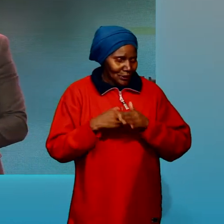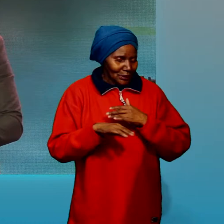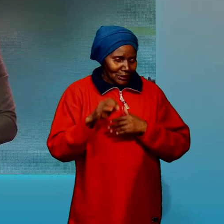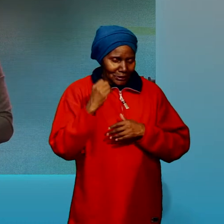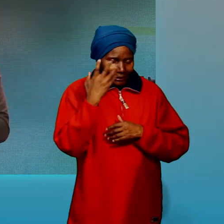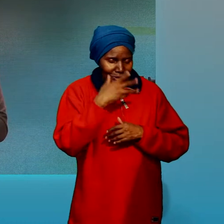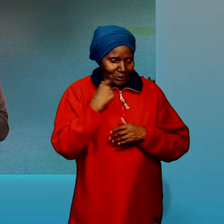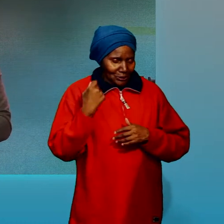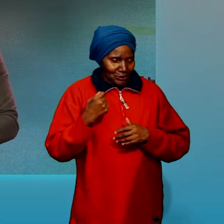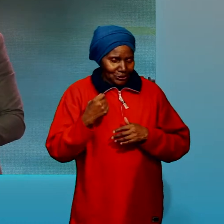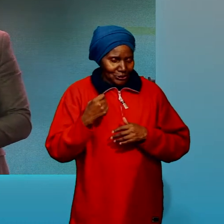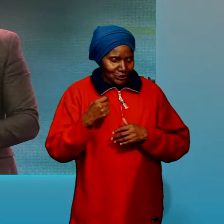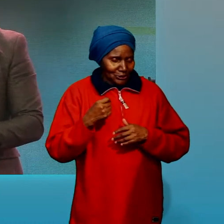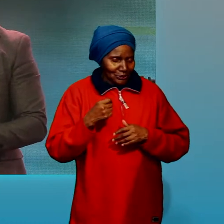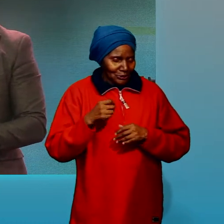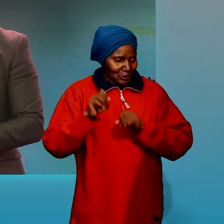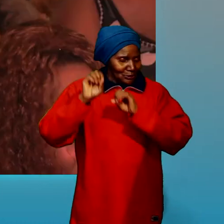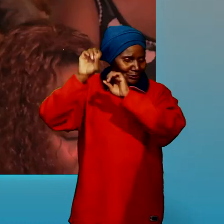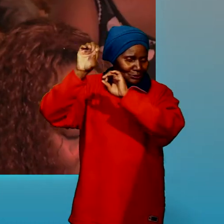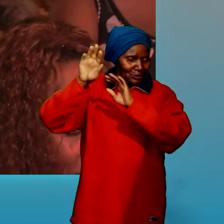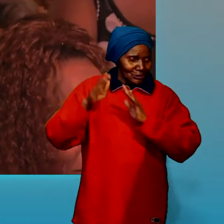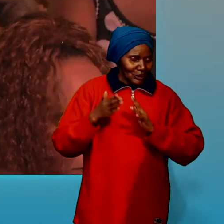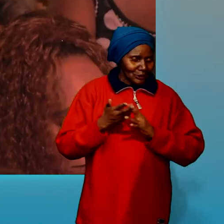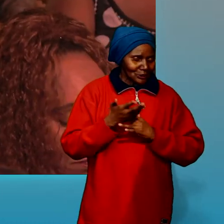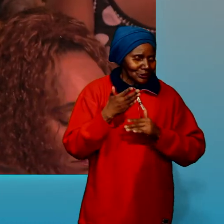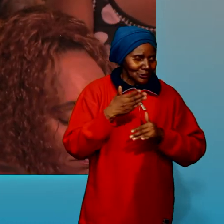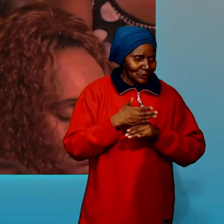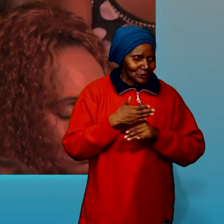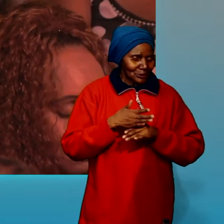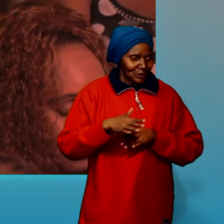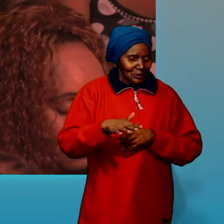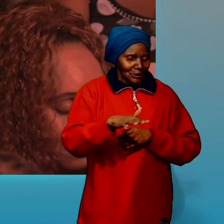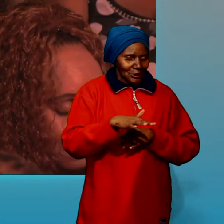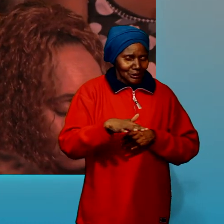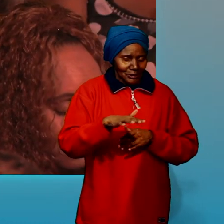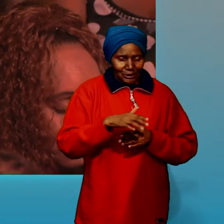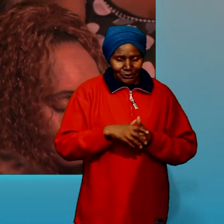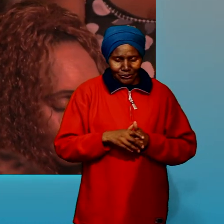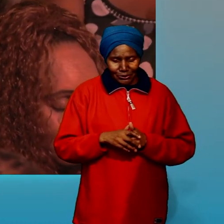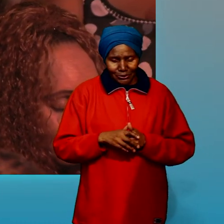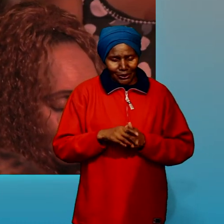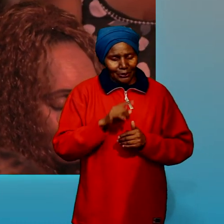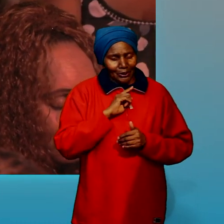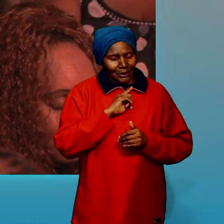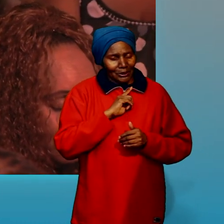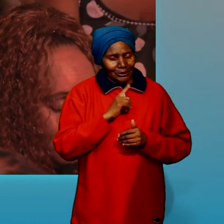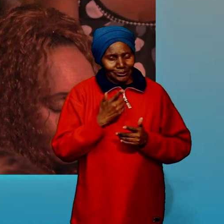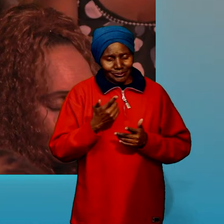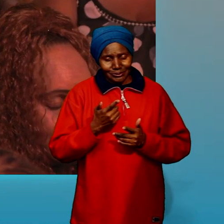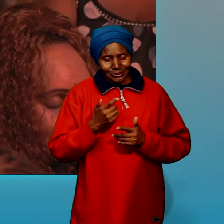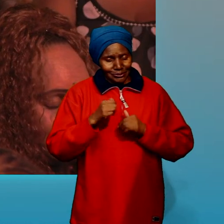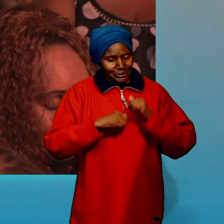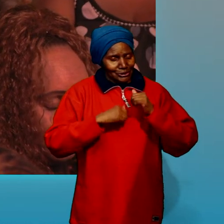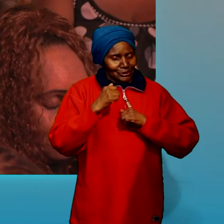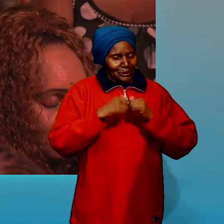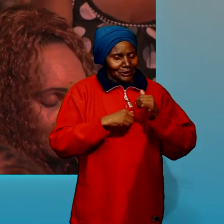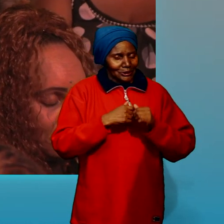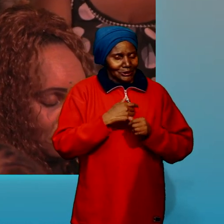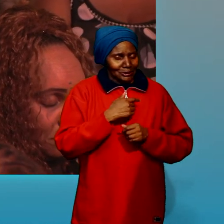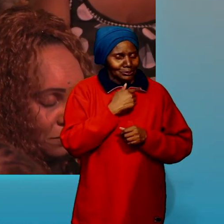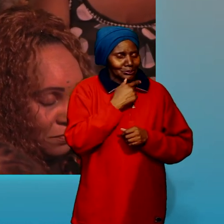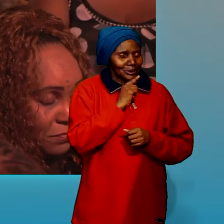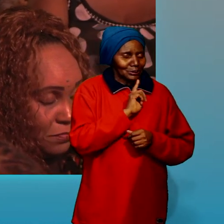supernatural realm. Because it is not of God. It is a man-made construct. It is our own